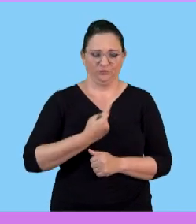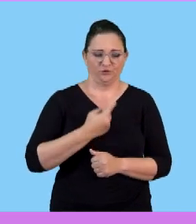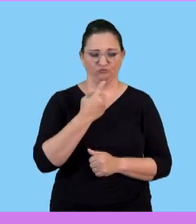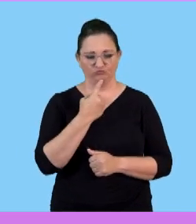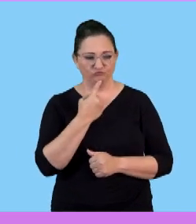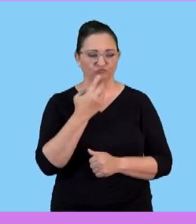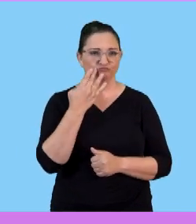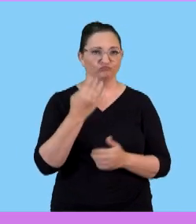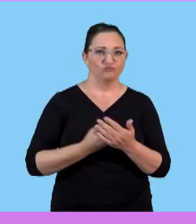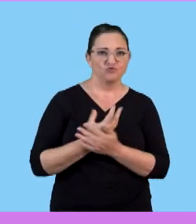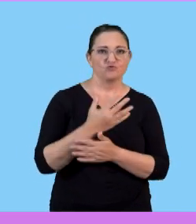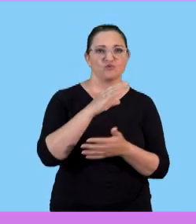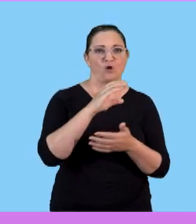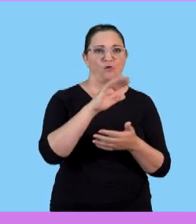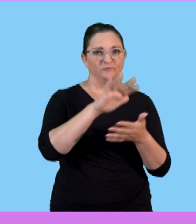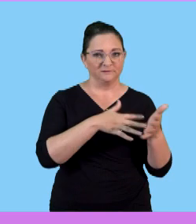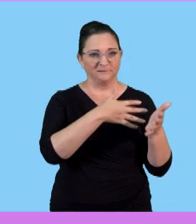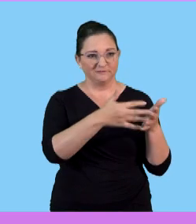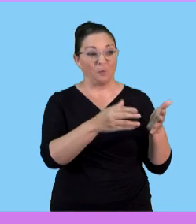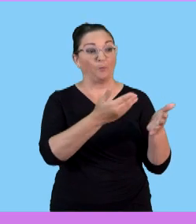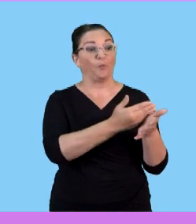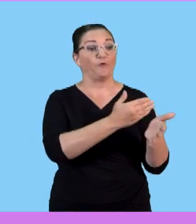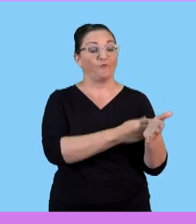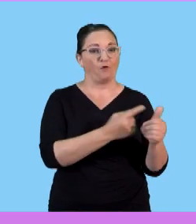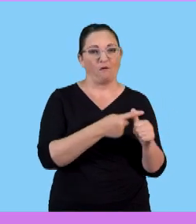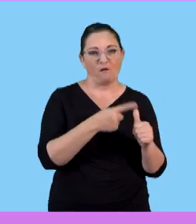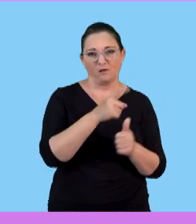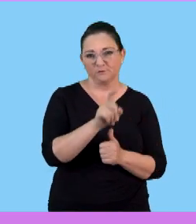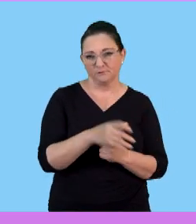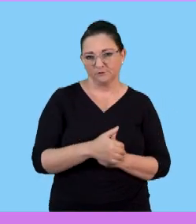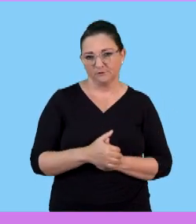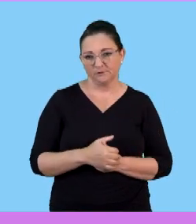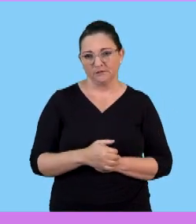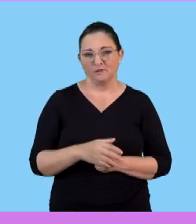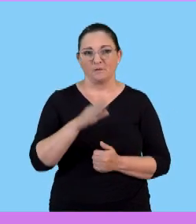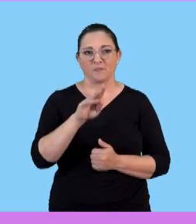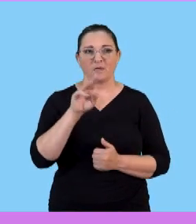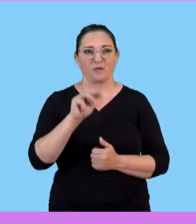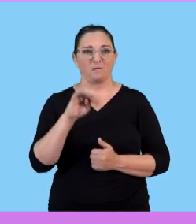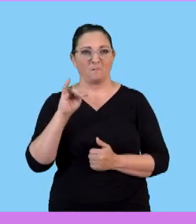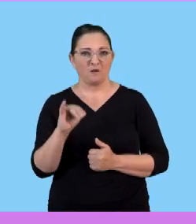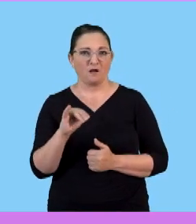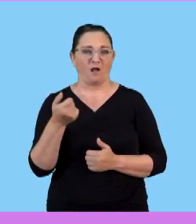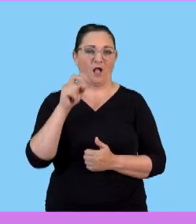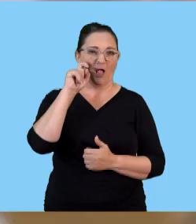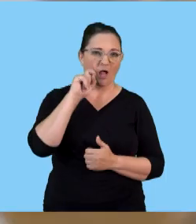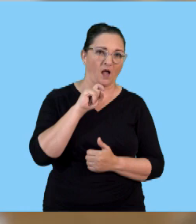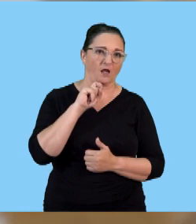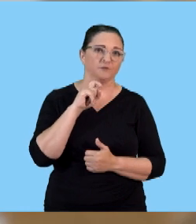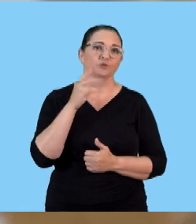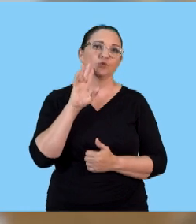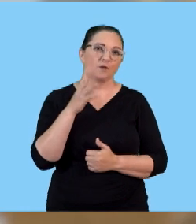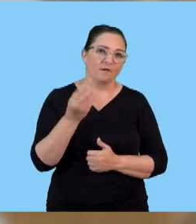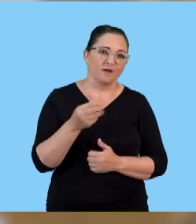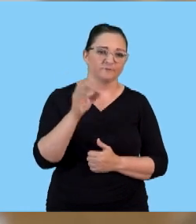familiarize yourself with growth chart before attempting the question. All right, like I've indicated, we have our BMI there, we have our age,